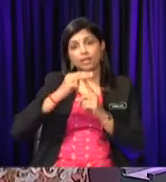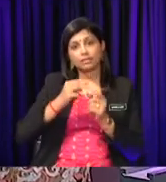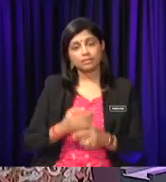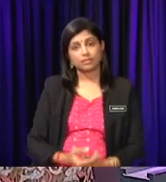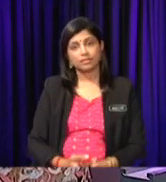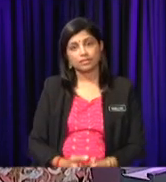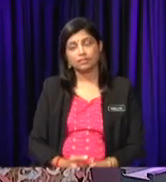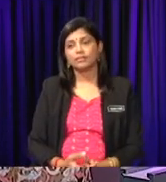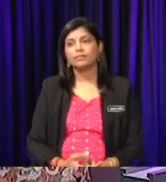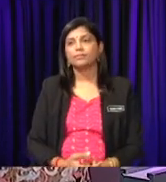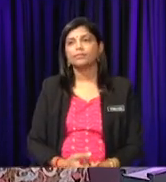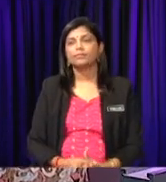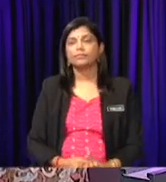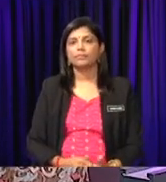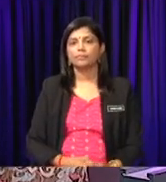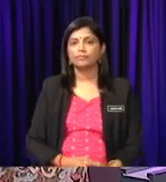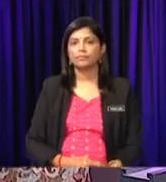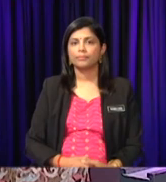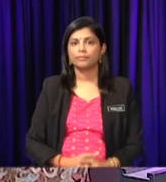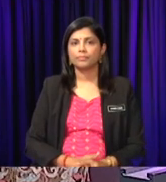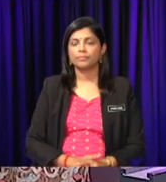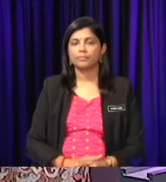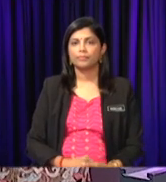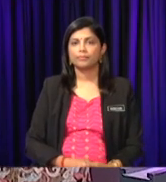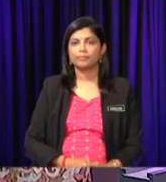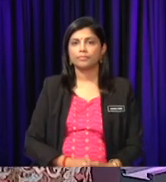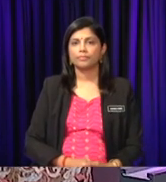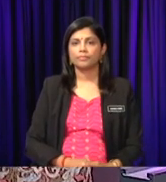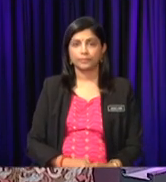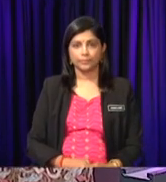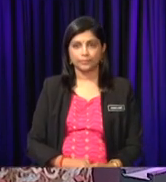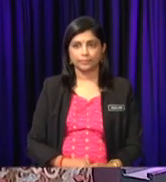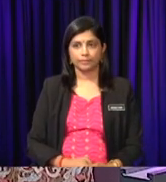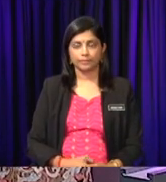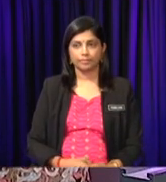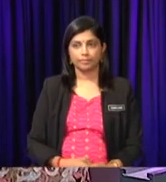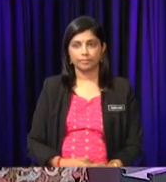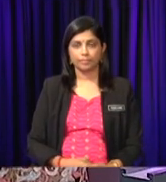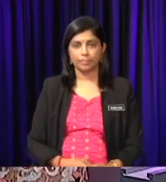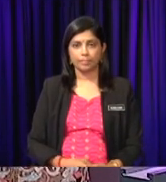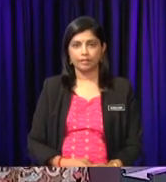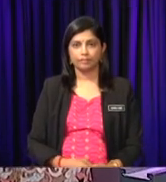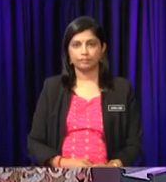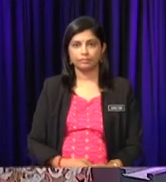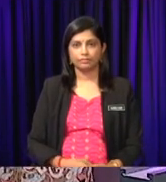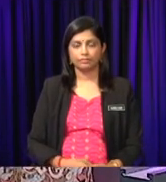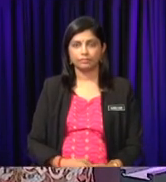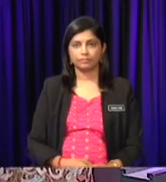the examiners, assessors, interlocutors, they have gone. Last year, we already had